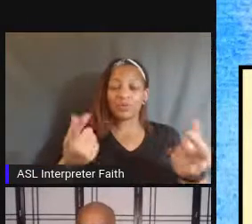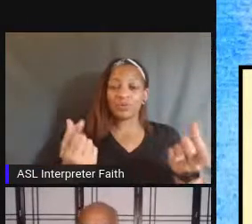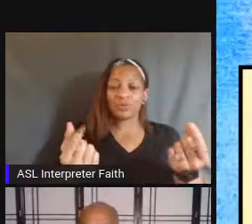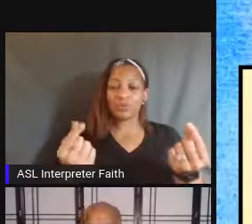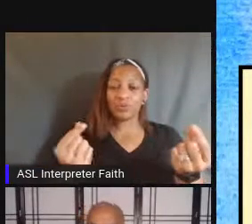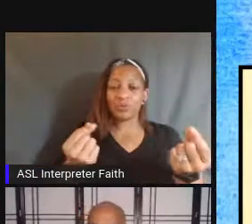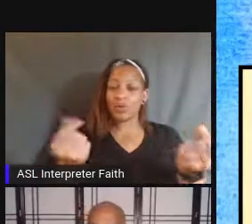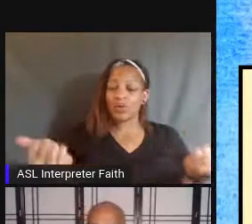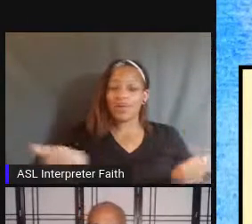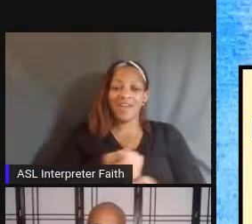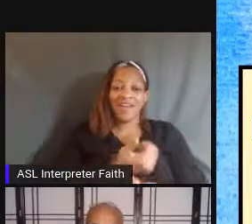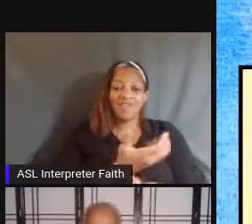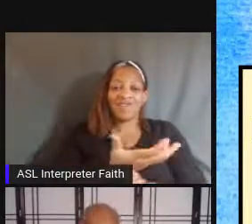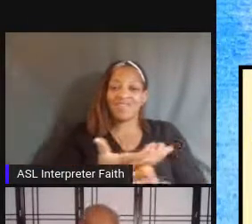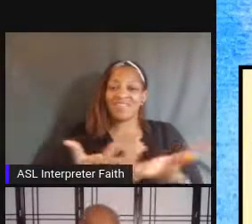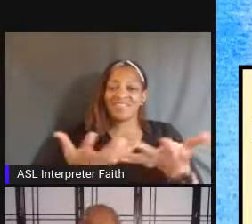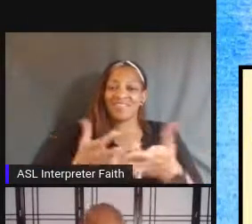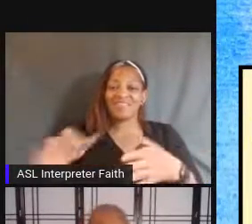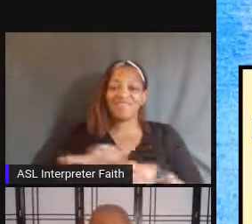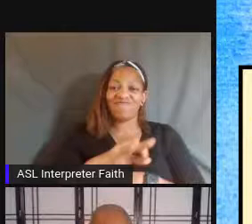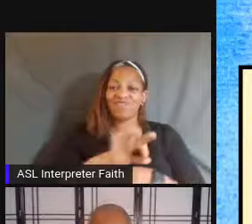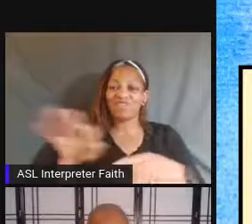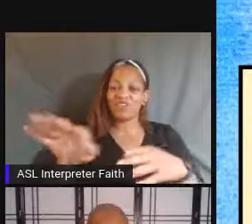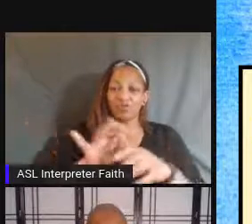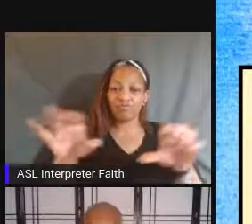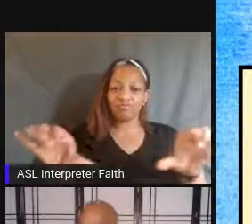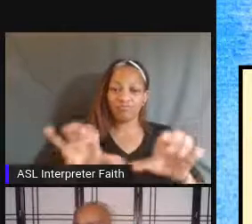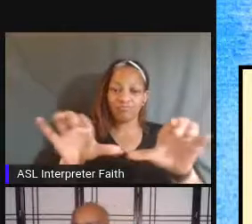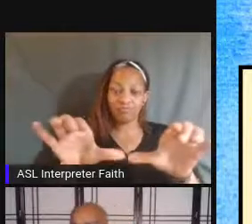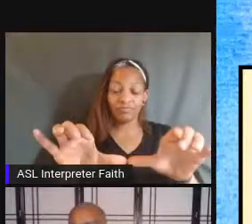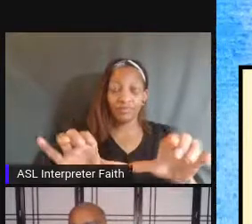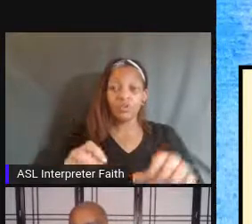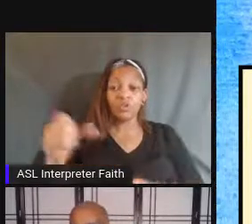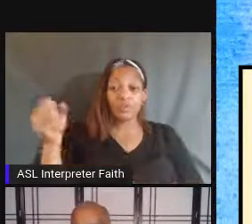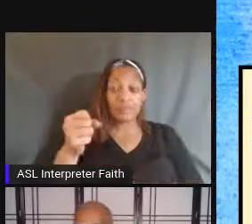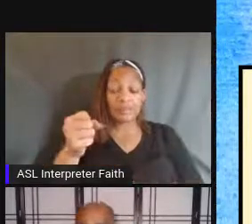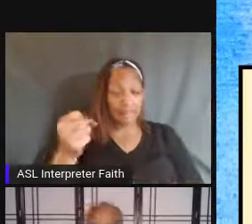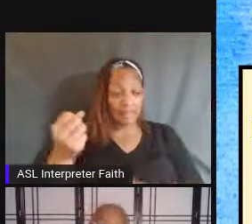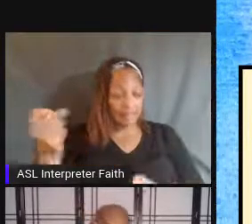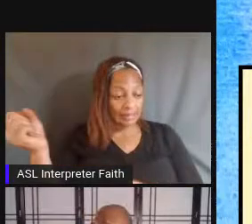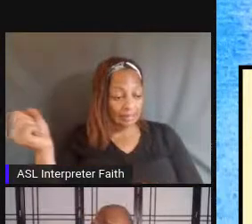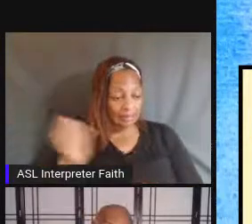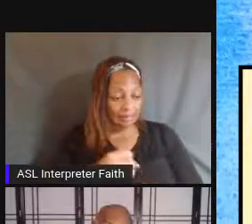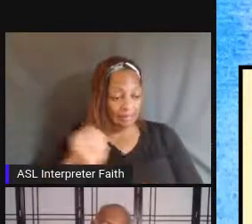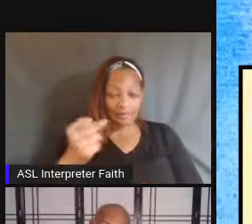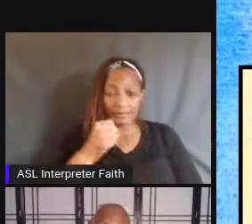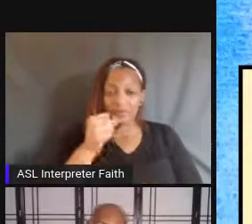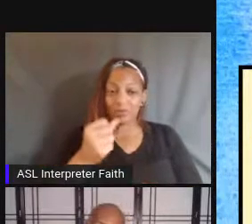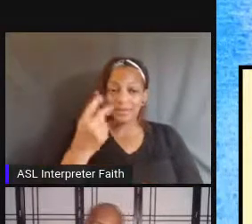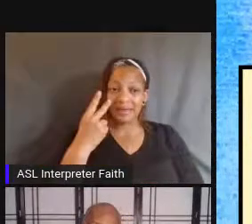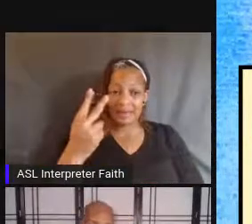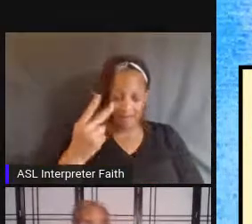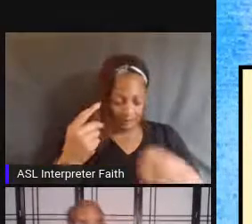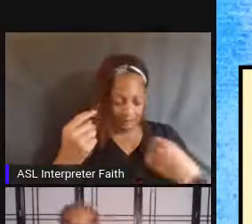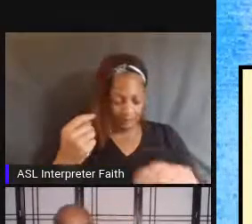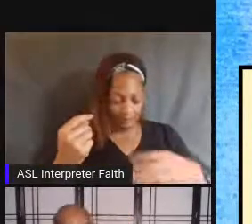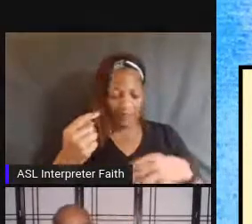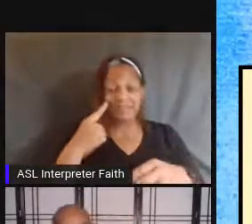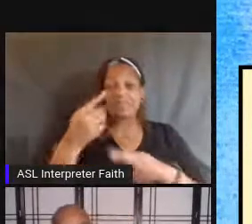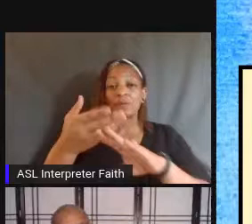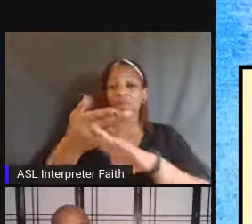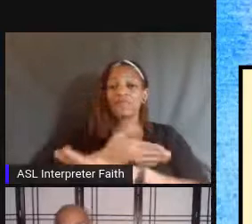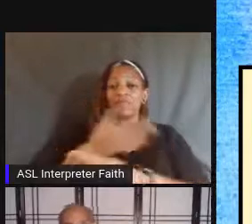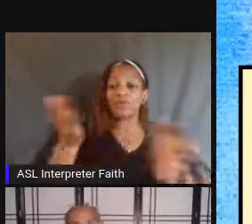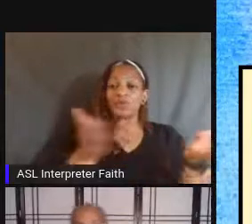all that it does. So today, yes, if you haven't been here since the pre-service meditation, the